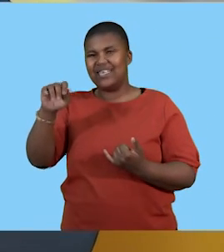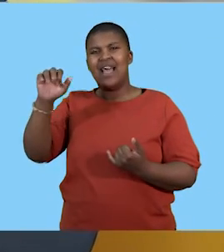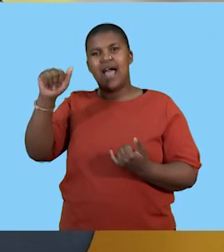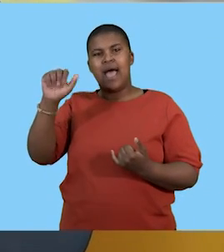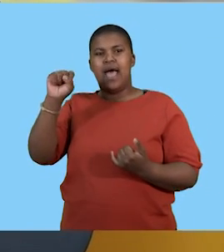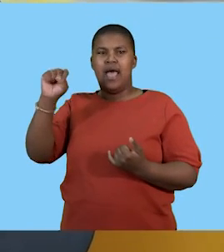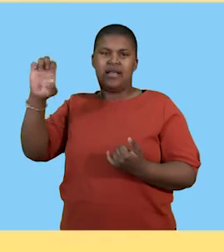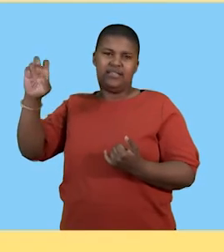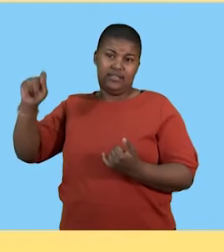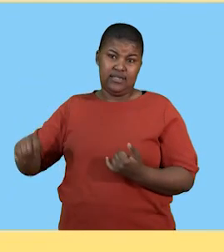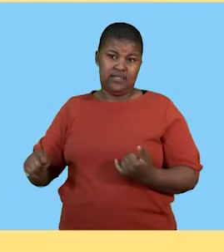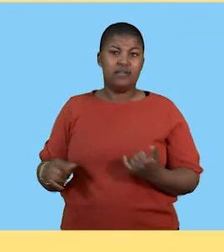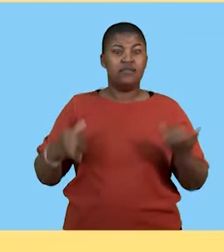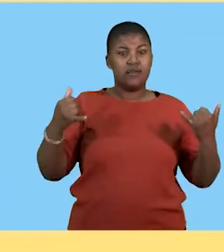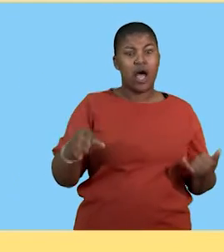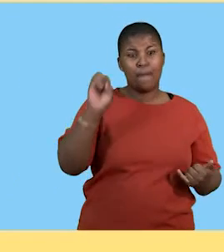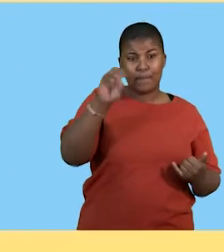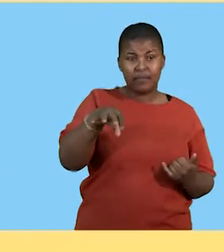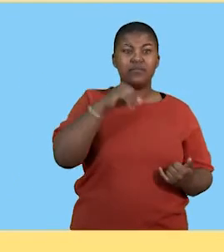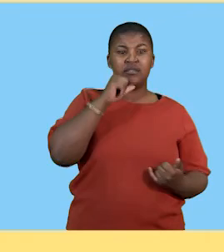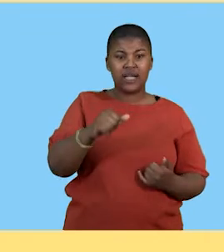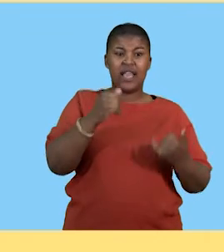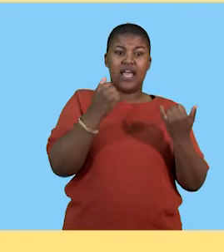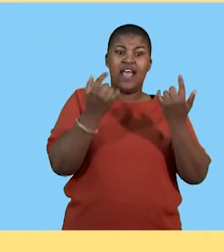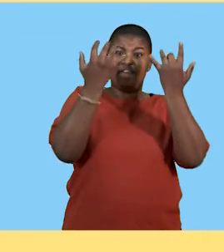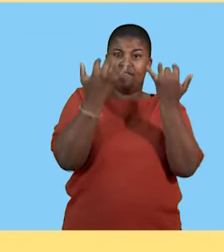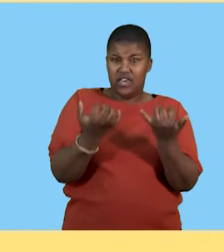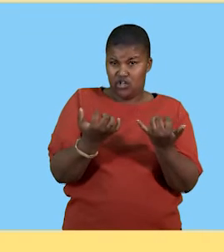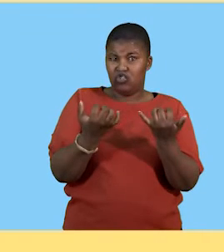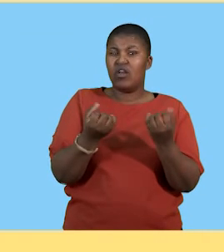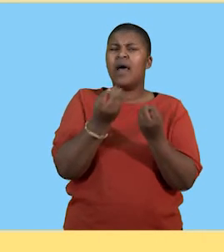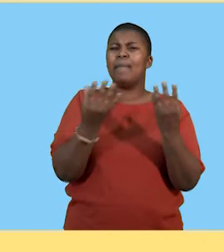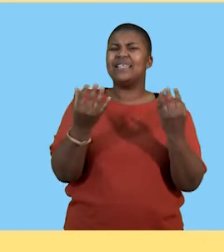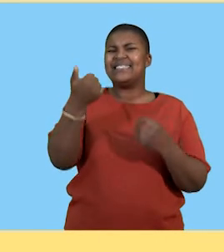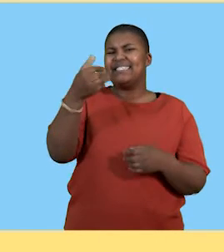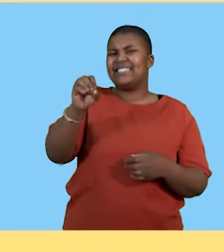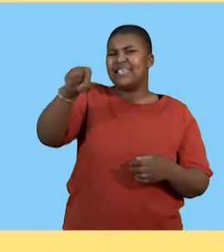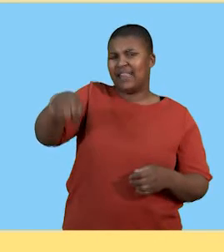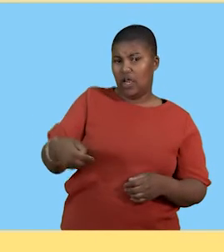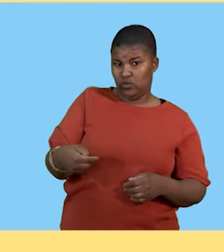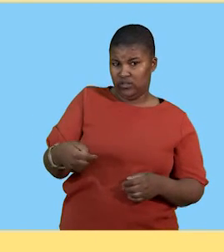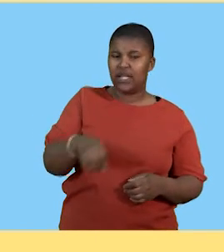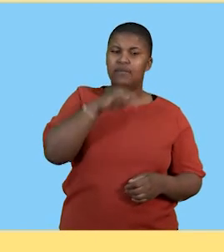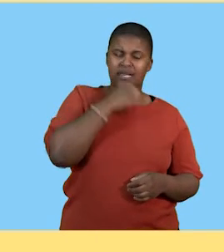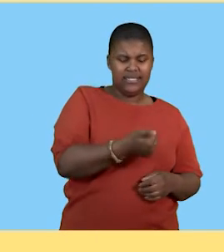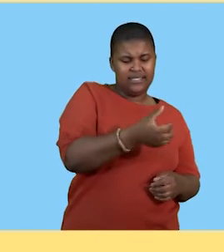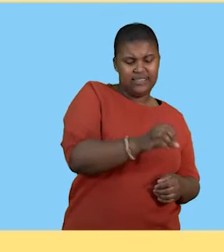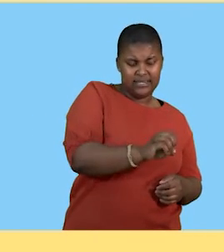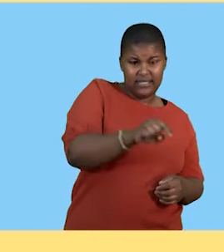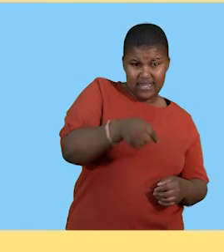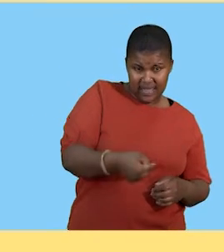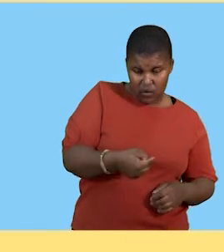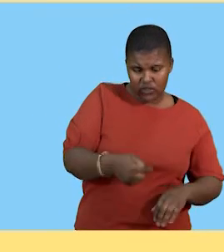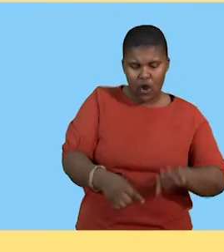So we'll come here and then we'll say our financial assets are 60,000, which is this one there. And then we